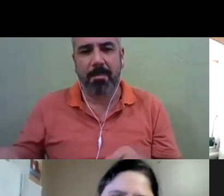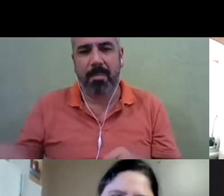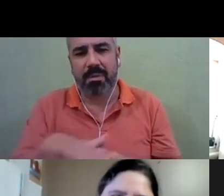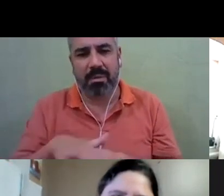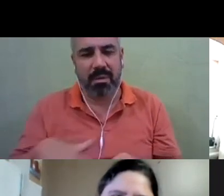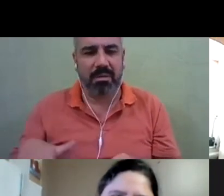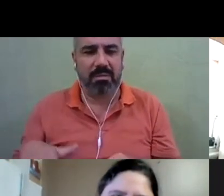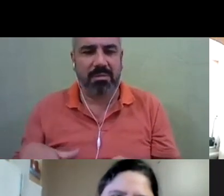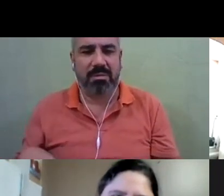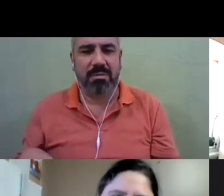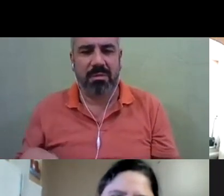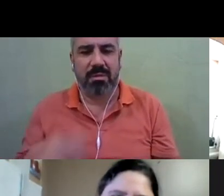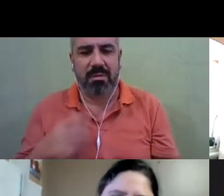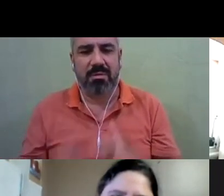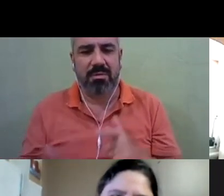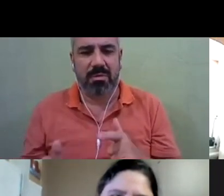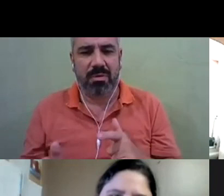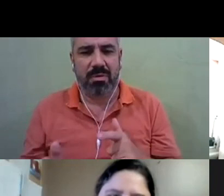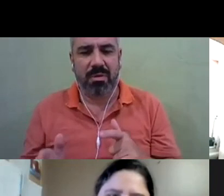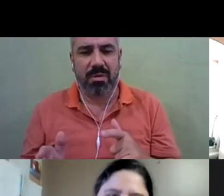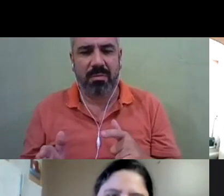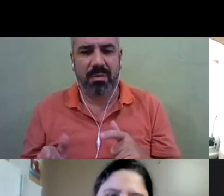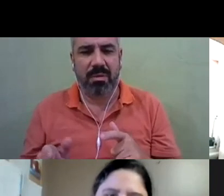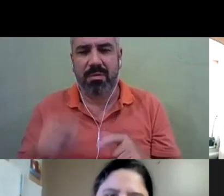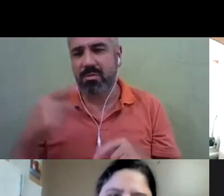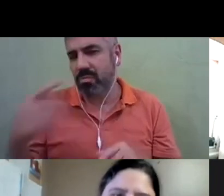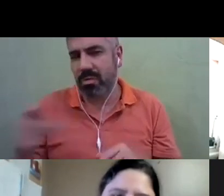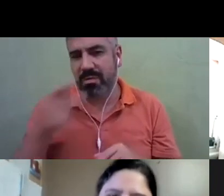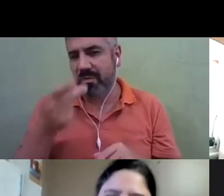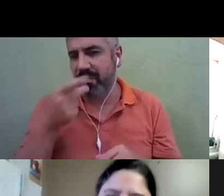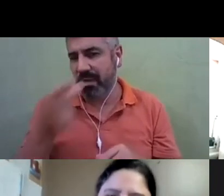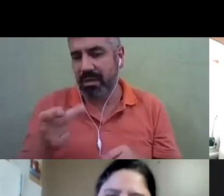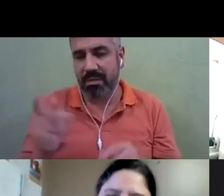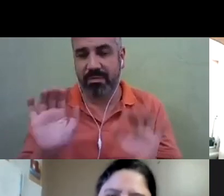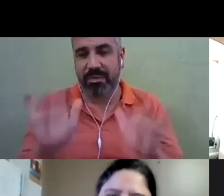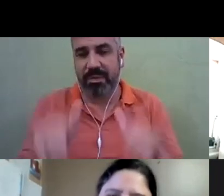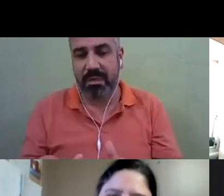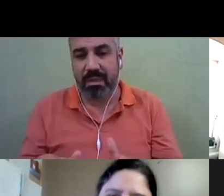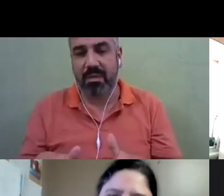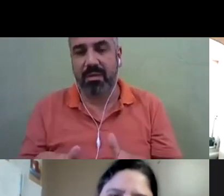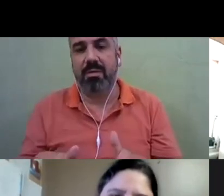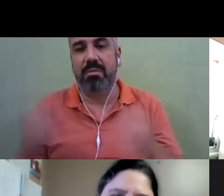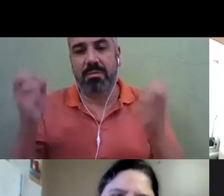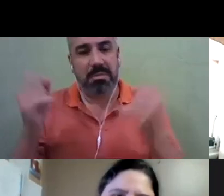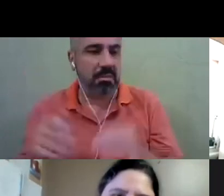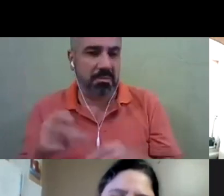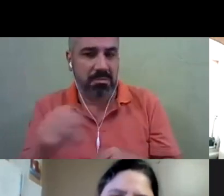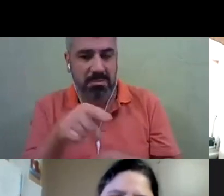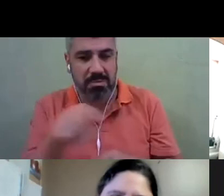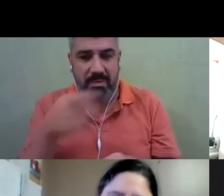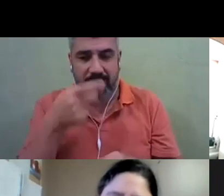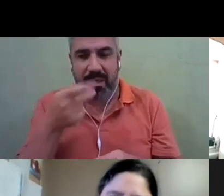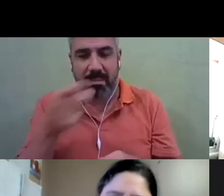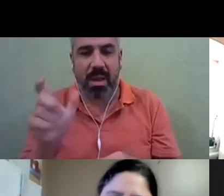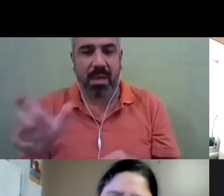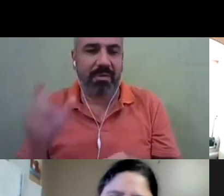before your final words, and maybe if you could explain in your final words, how you see the future